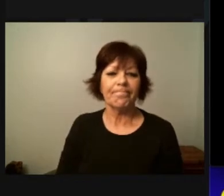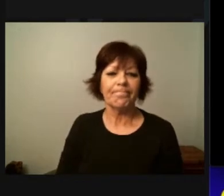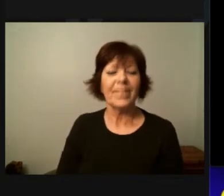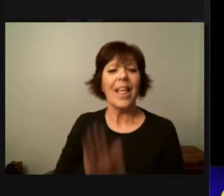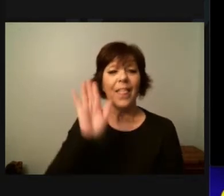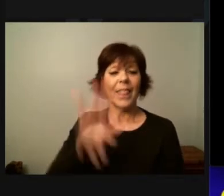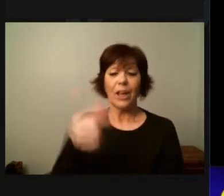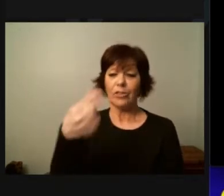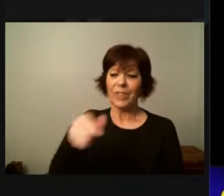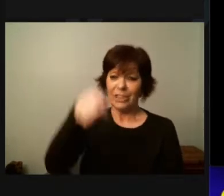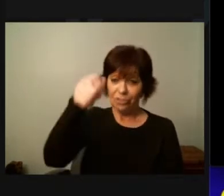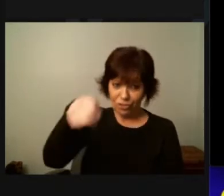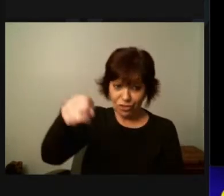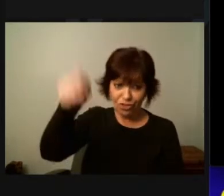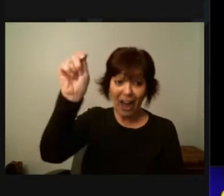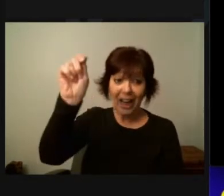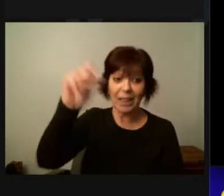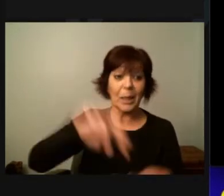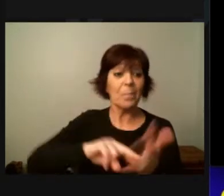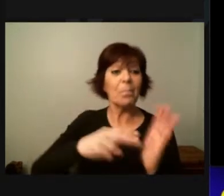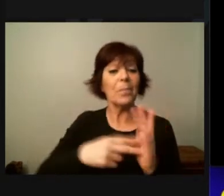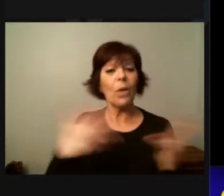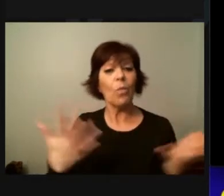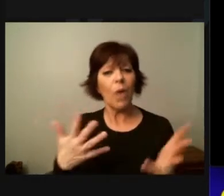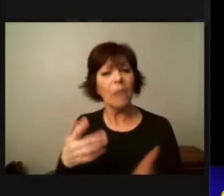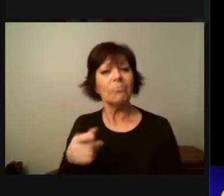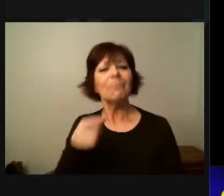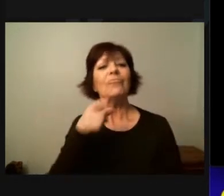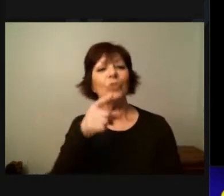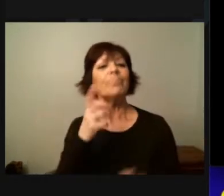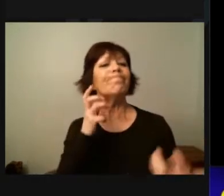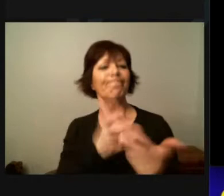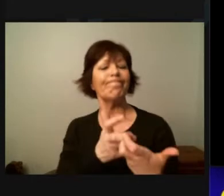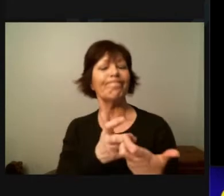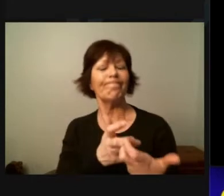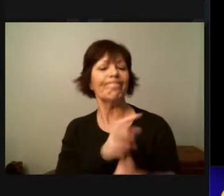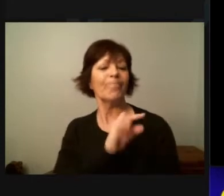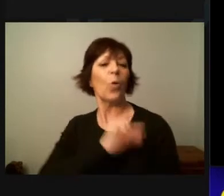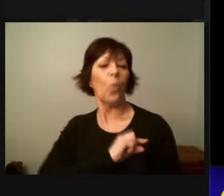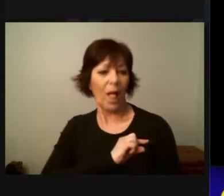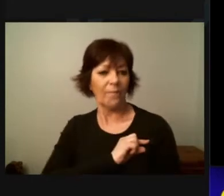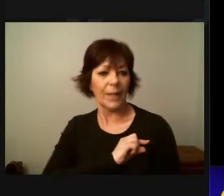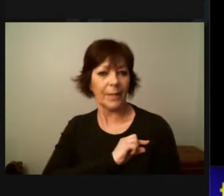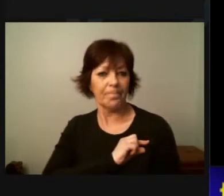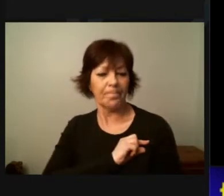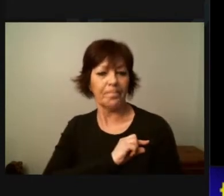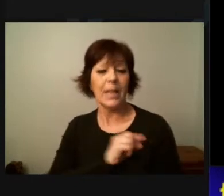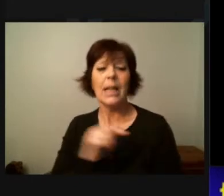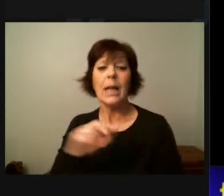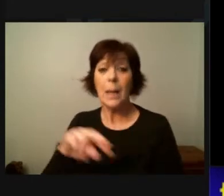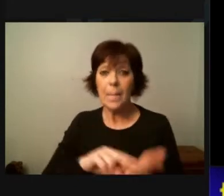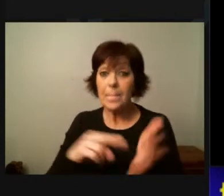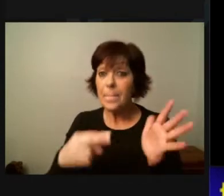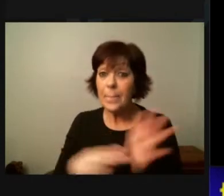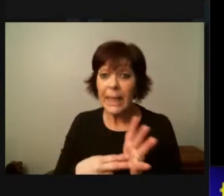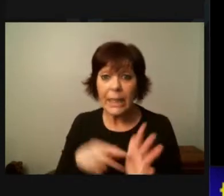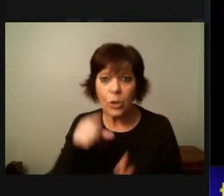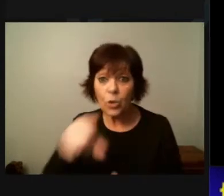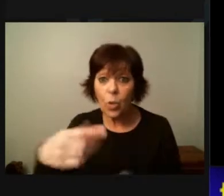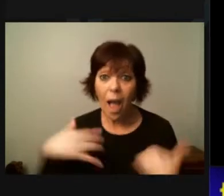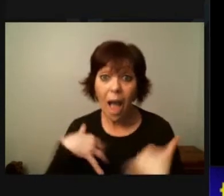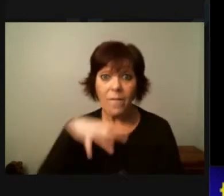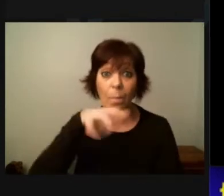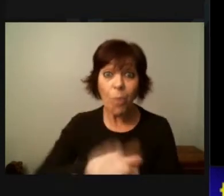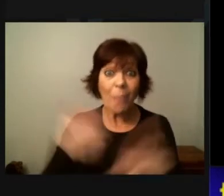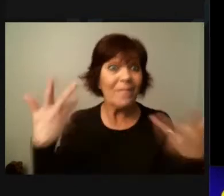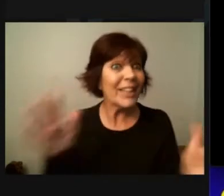That green check mark just means that you fit the eligibility category. It does not mean that you have an